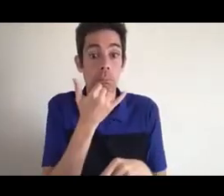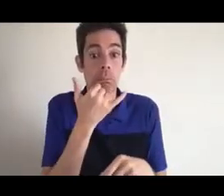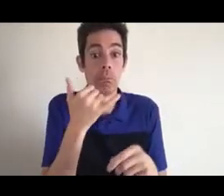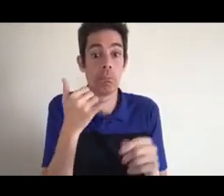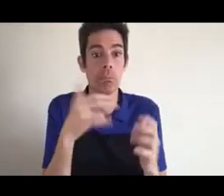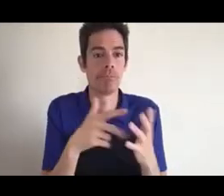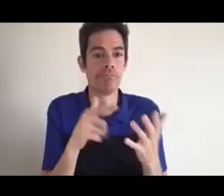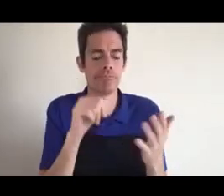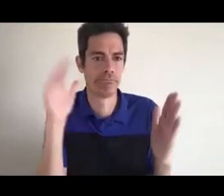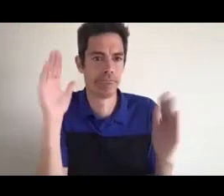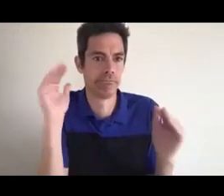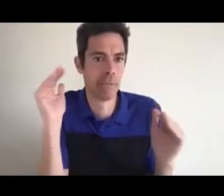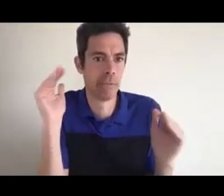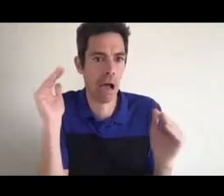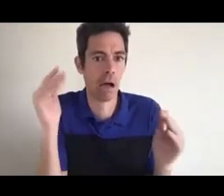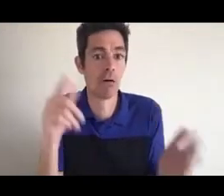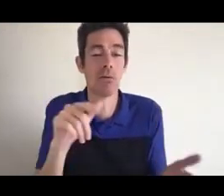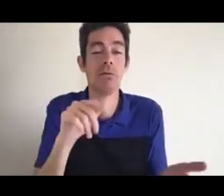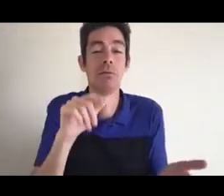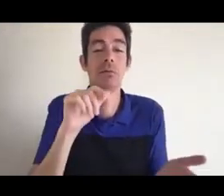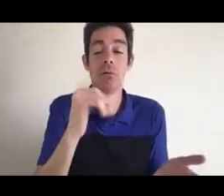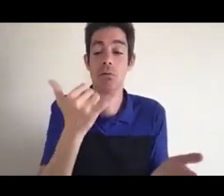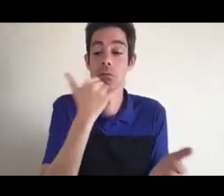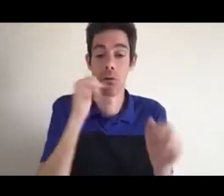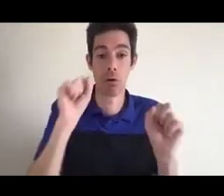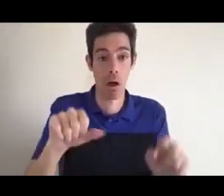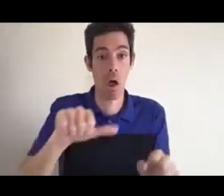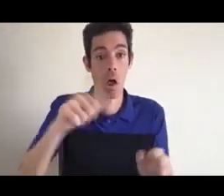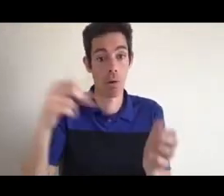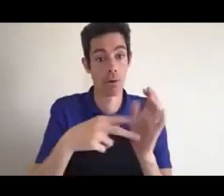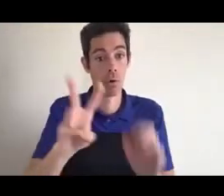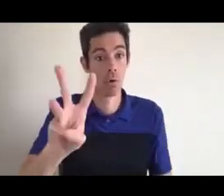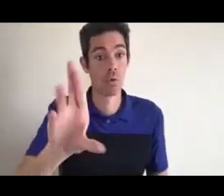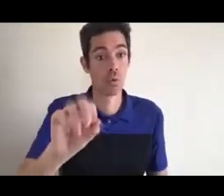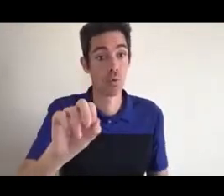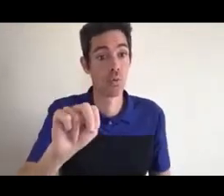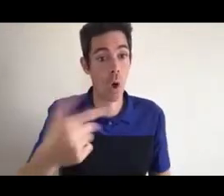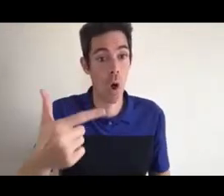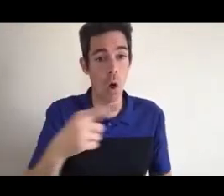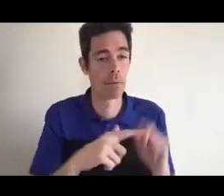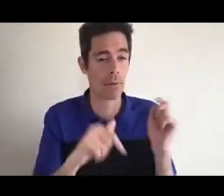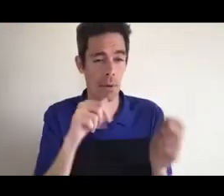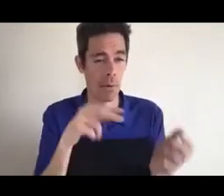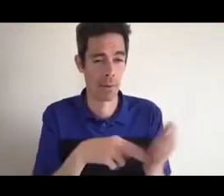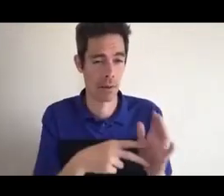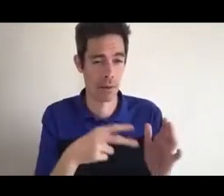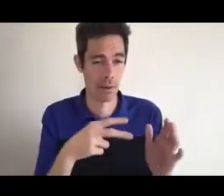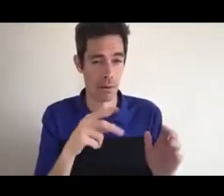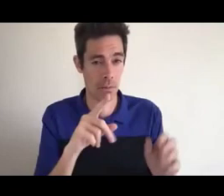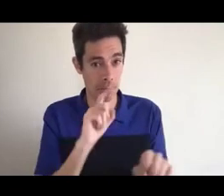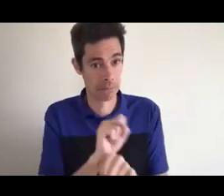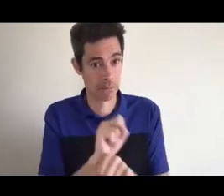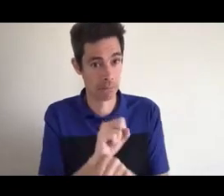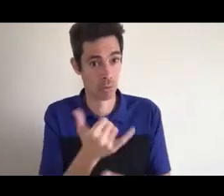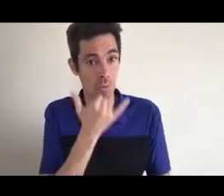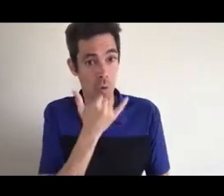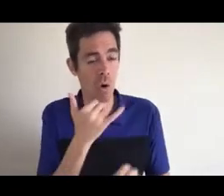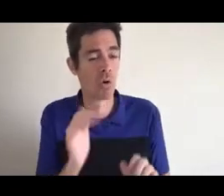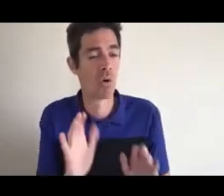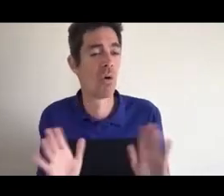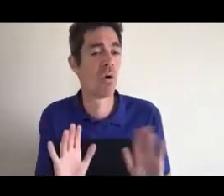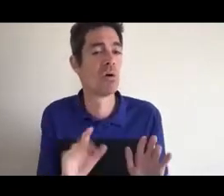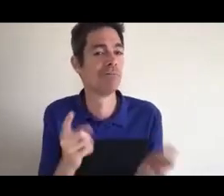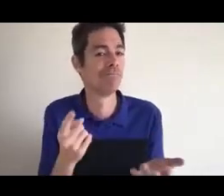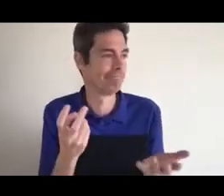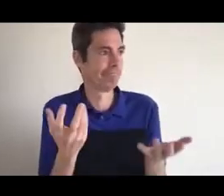And then oops, meaning it's an unexpected cause. It doesn't, yes, you can sign that as wrong, but it